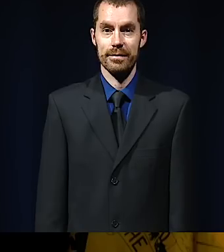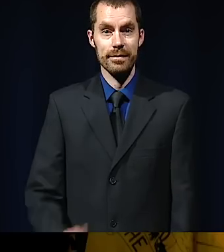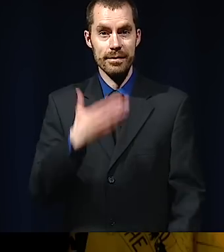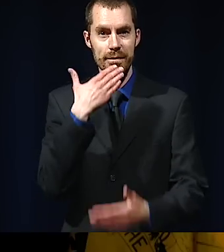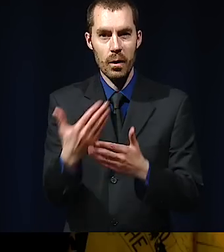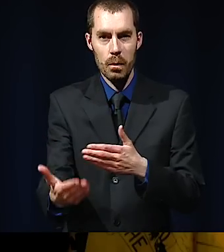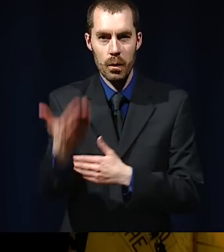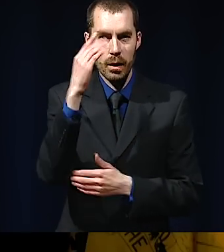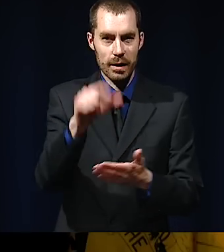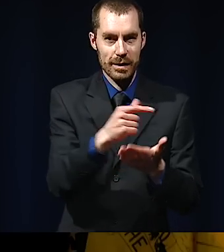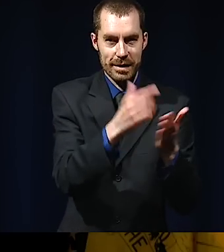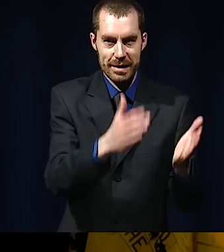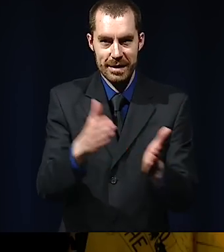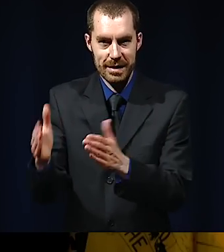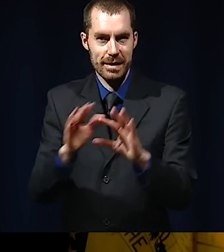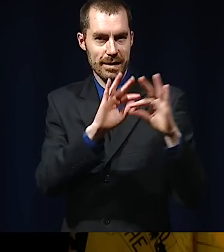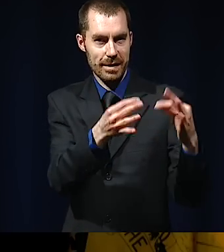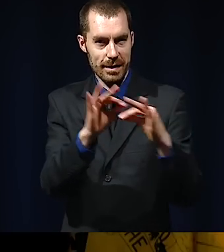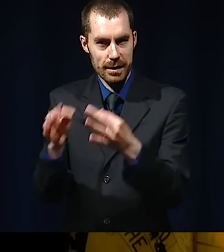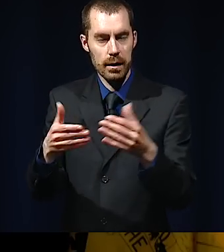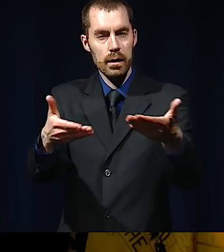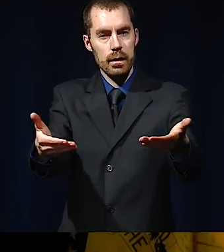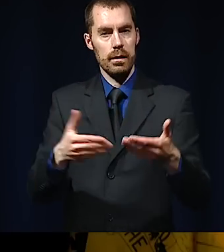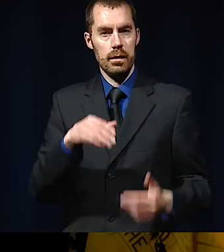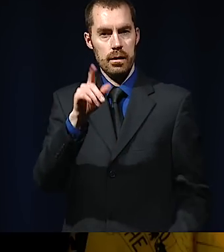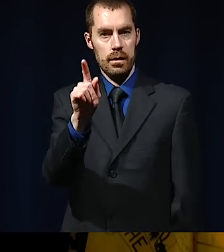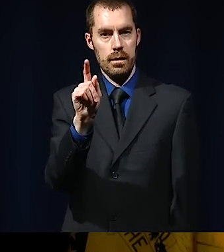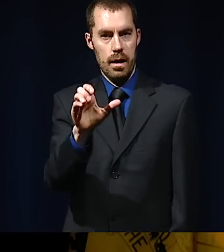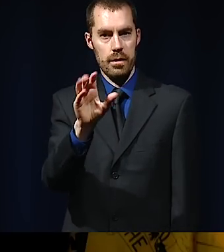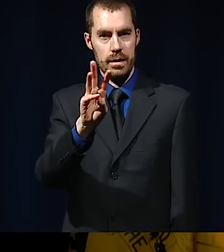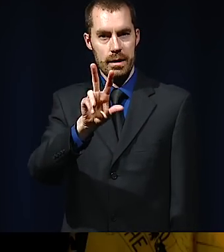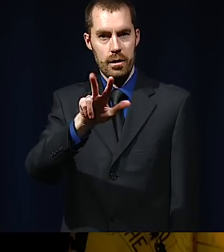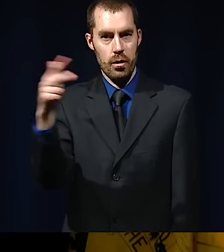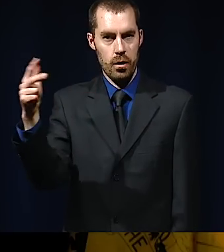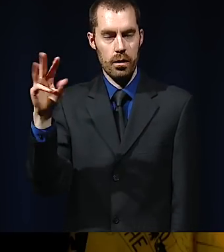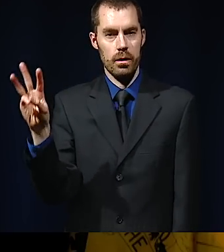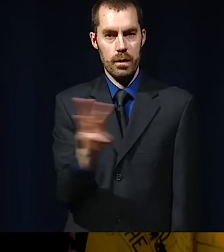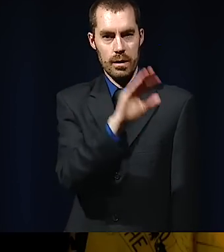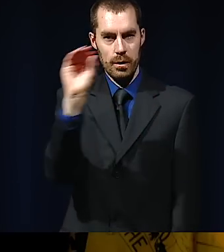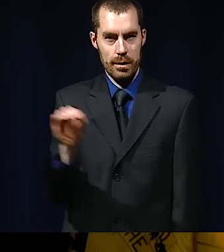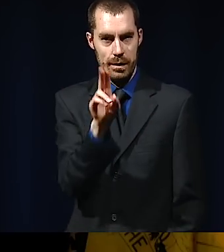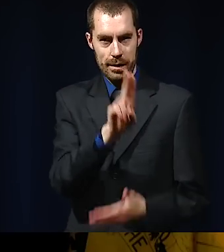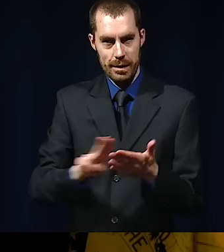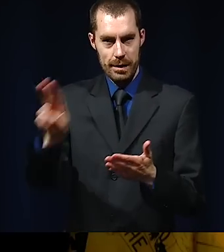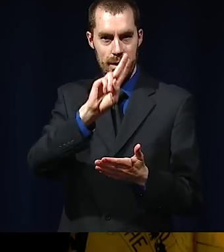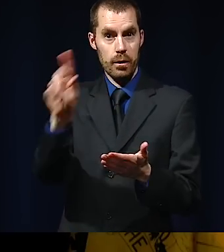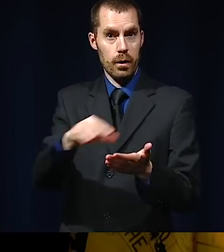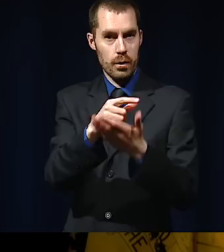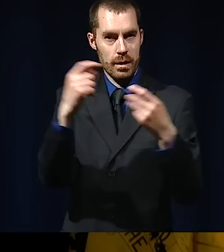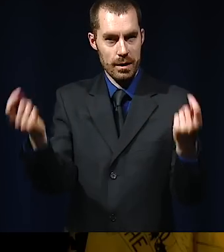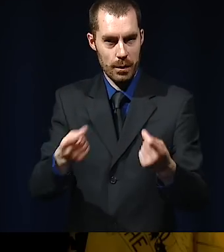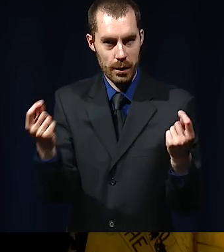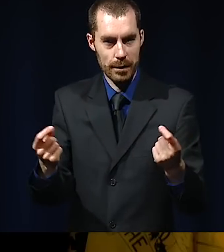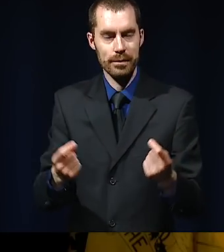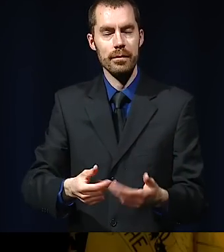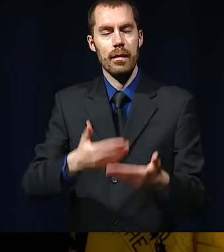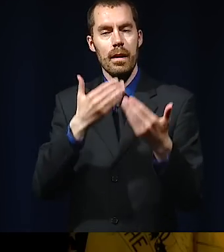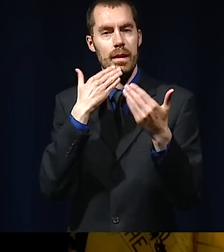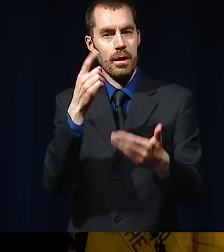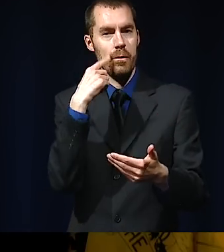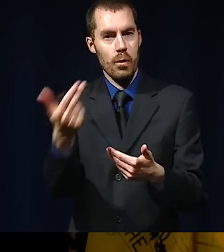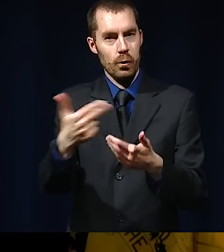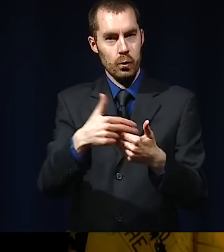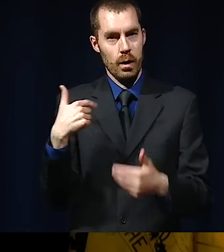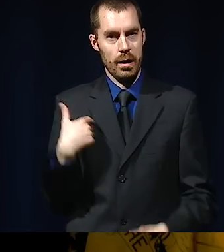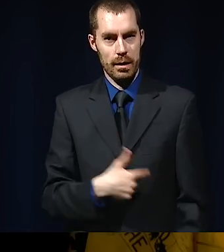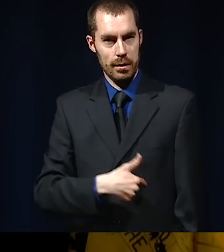Good morning, graduates and families, and welcome to the 163rd Western Oregon University Commencement Exercises. Thank you all for joining us in this